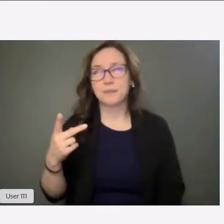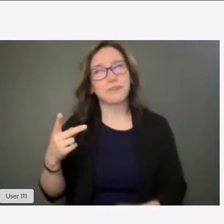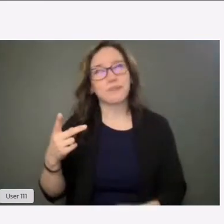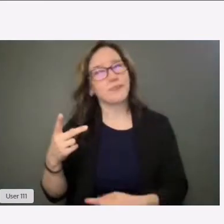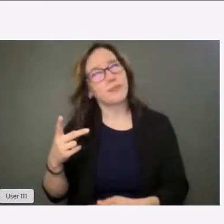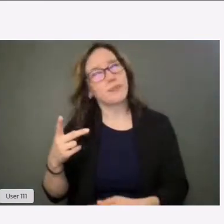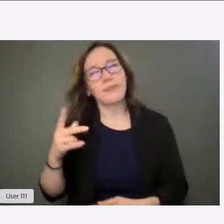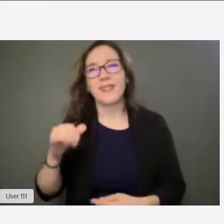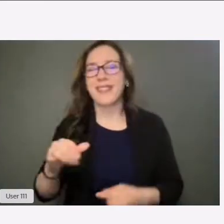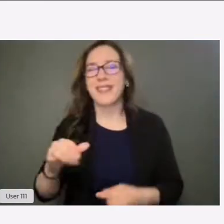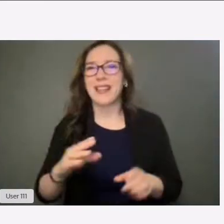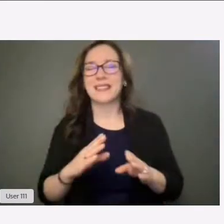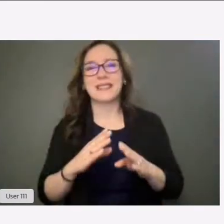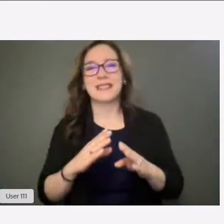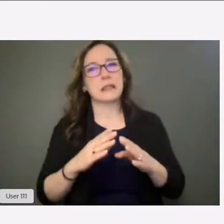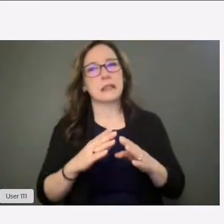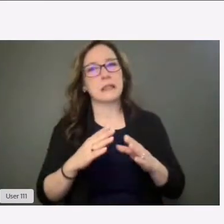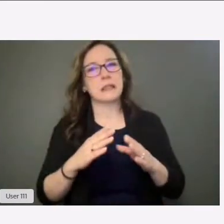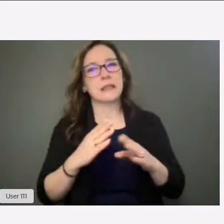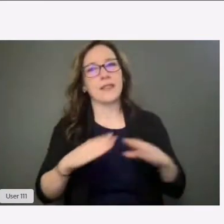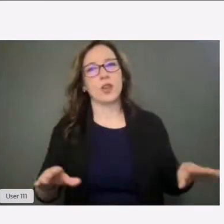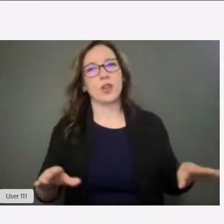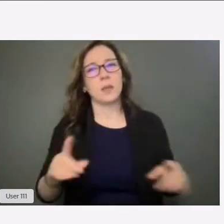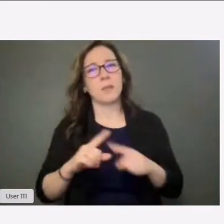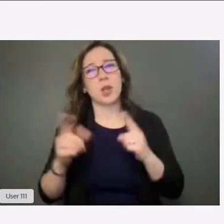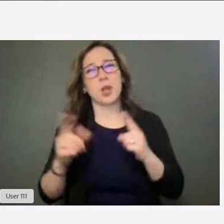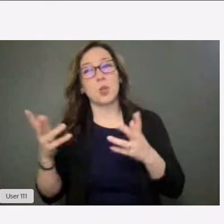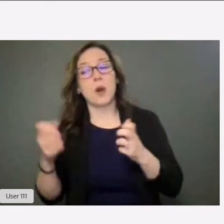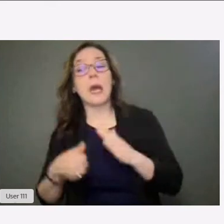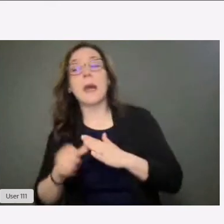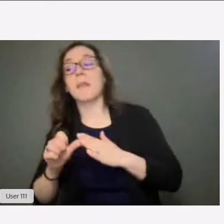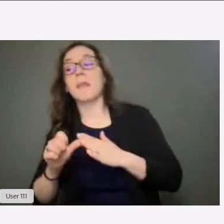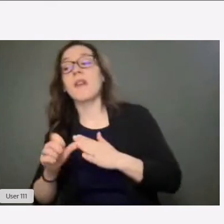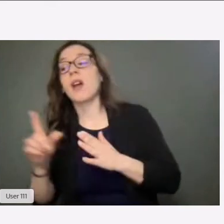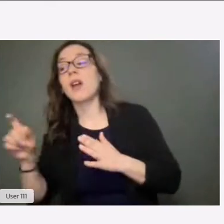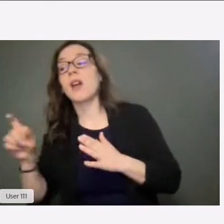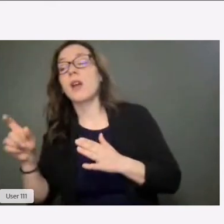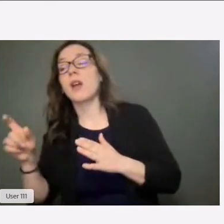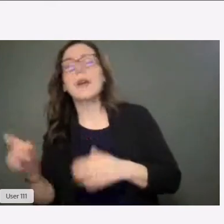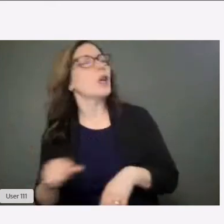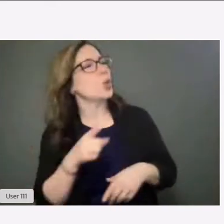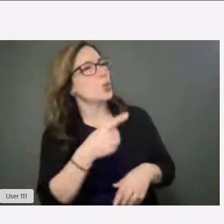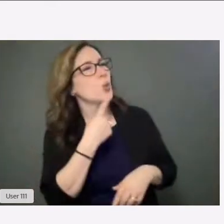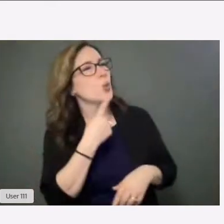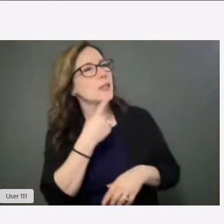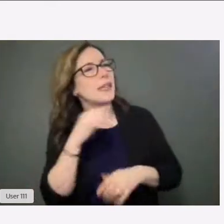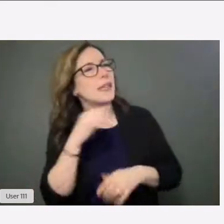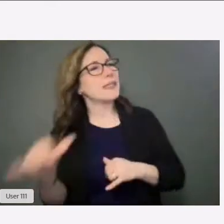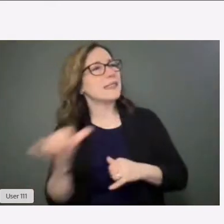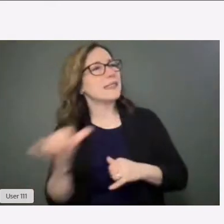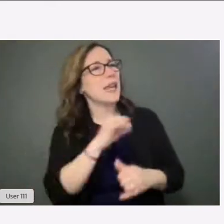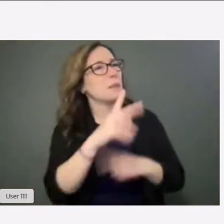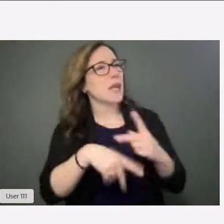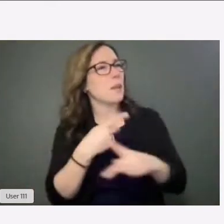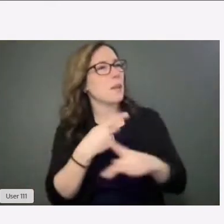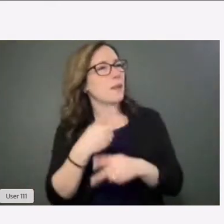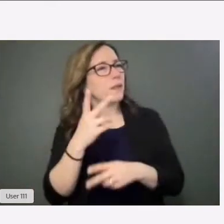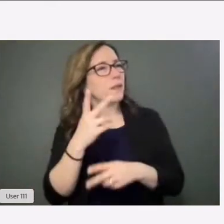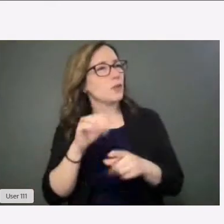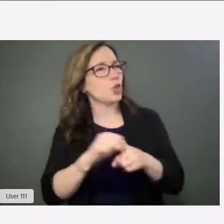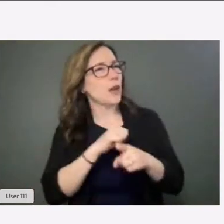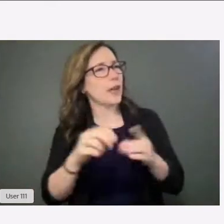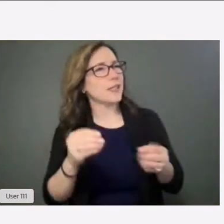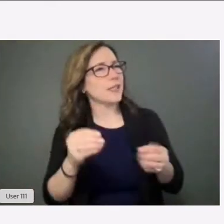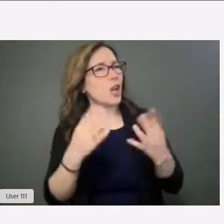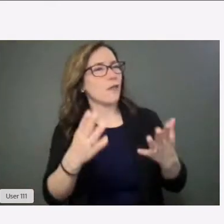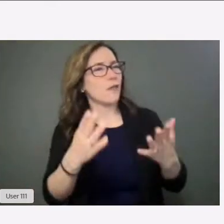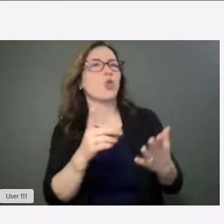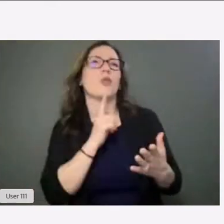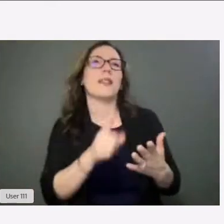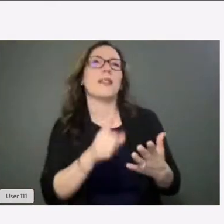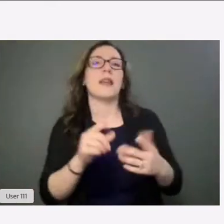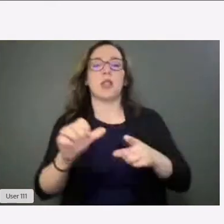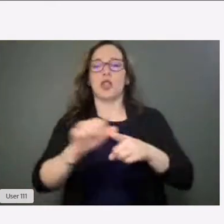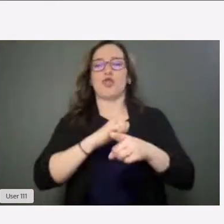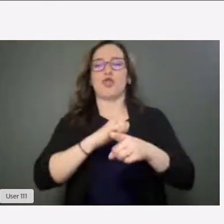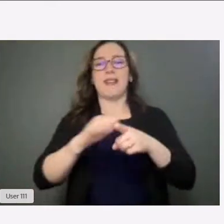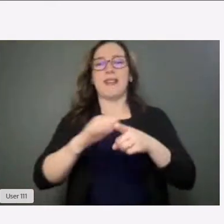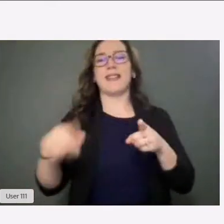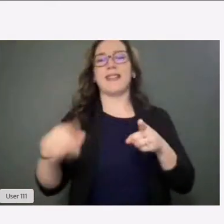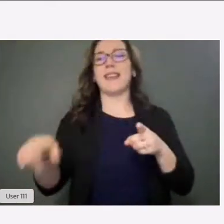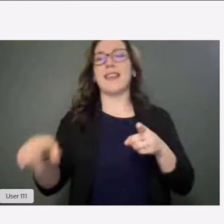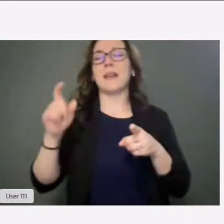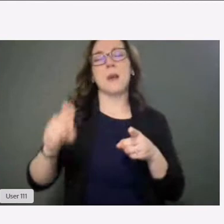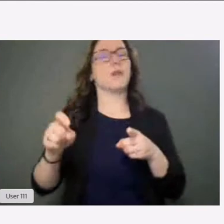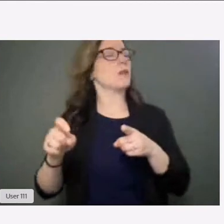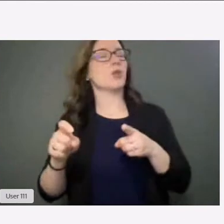want to amplify that now. Right. And I mean, when you say that the same types of trainings offered, it's really the training that they would have to request as